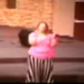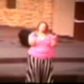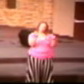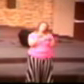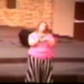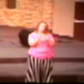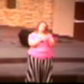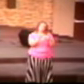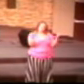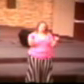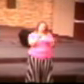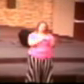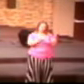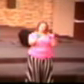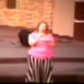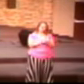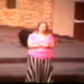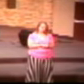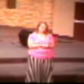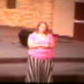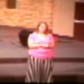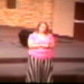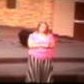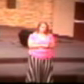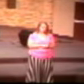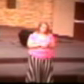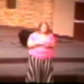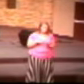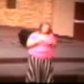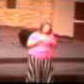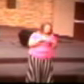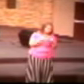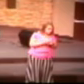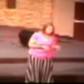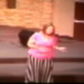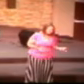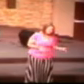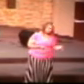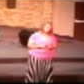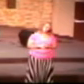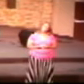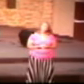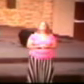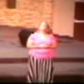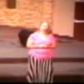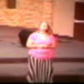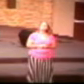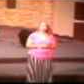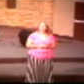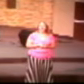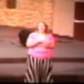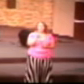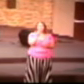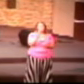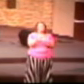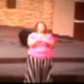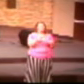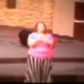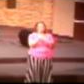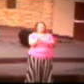through life without one another. That's a life group. This doesn't have to be programmed.